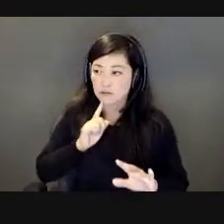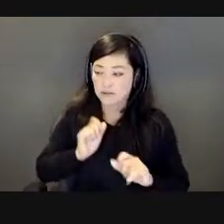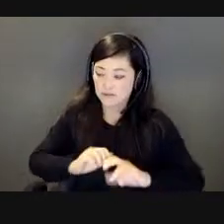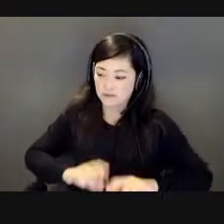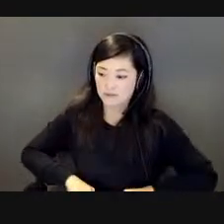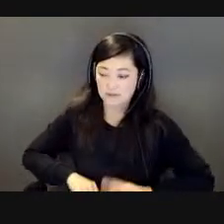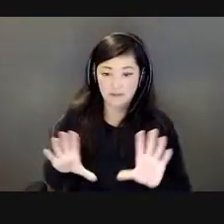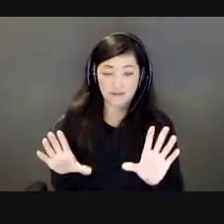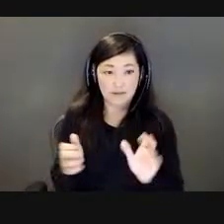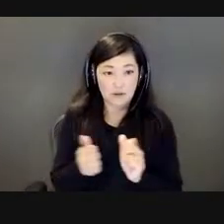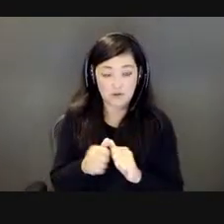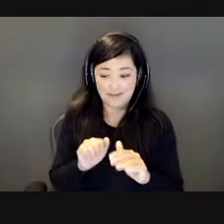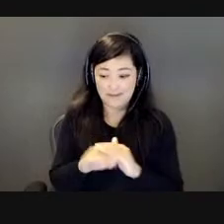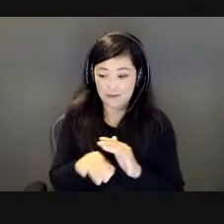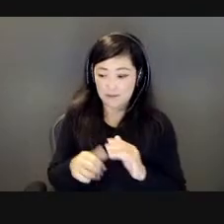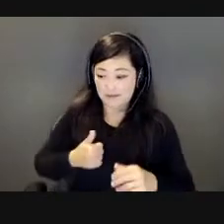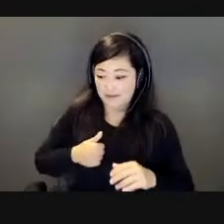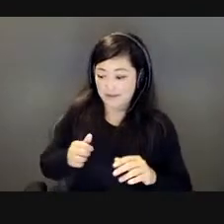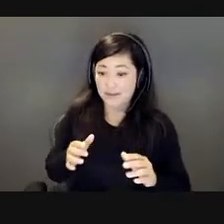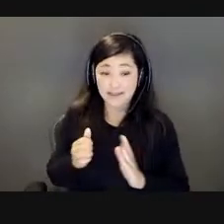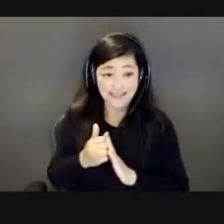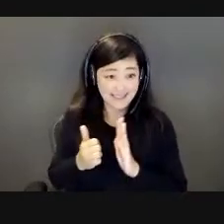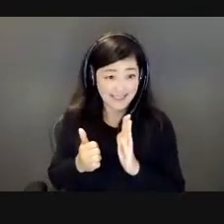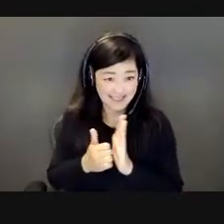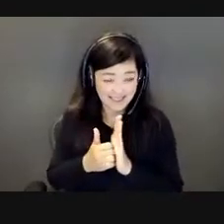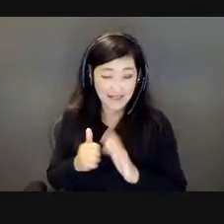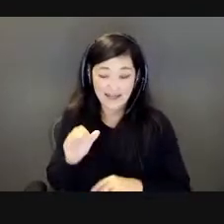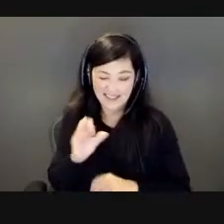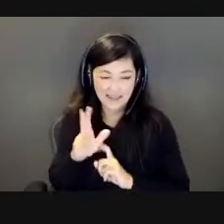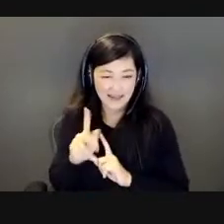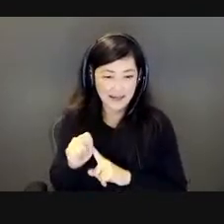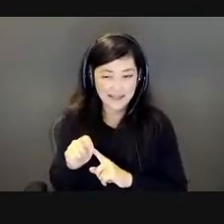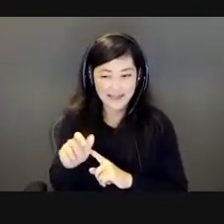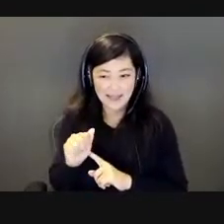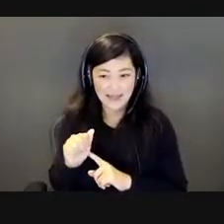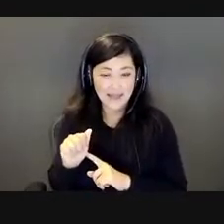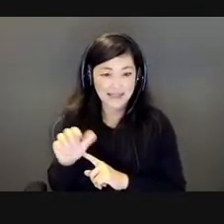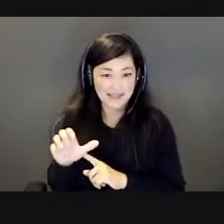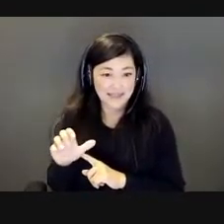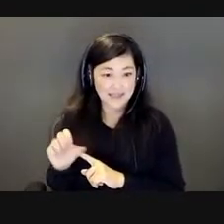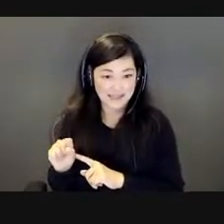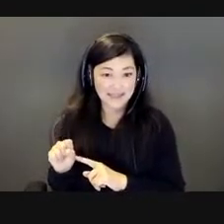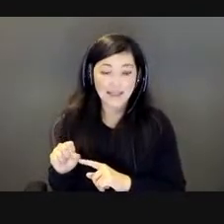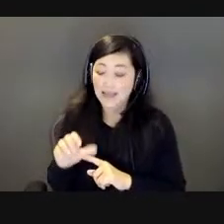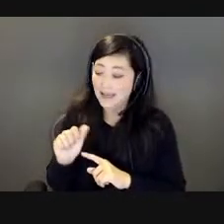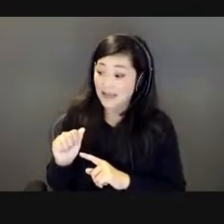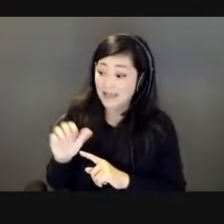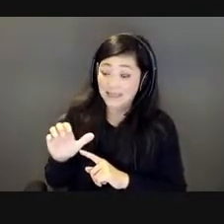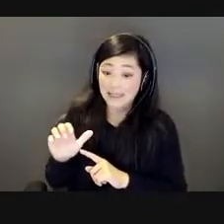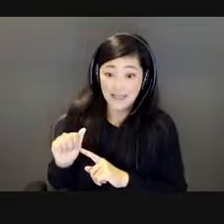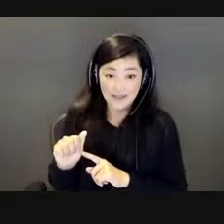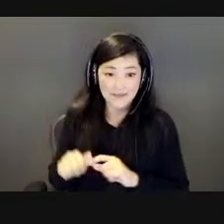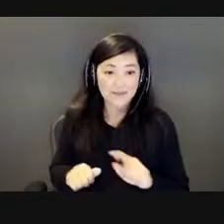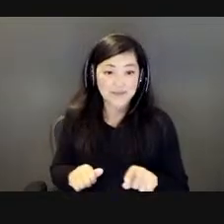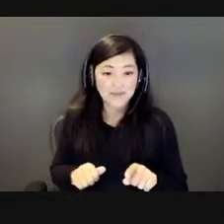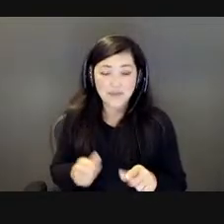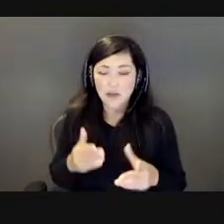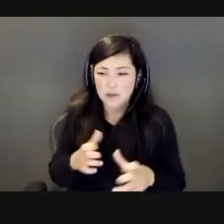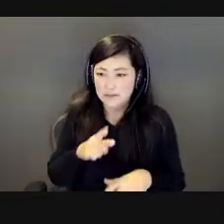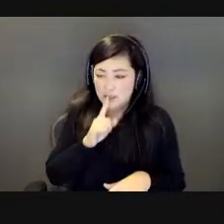Accessible Canada Act and the processes that they wanted in place to ensure that there was more teeth in